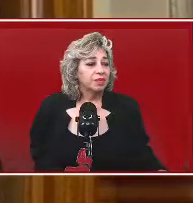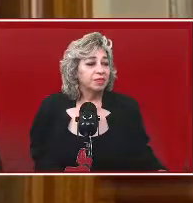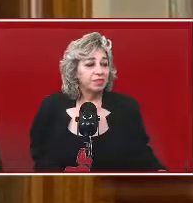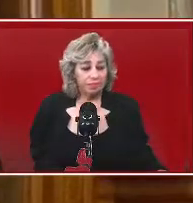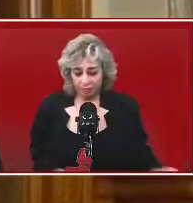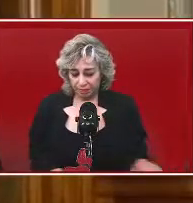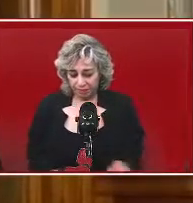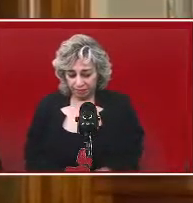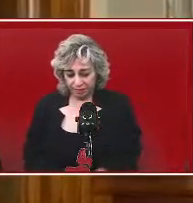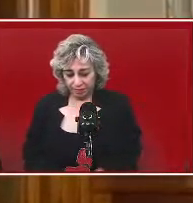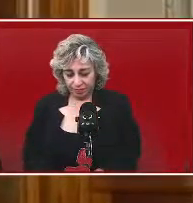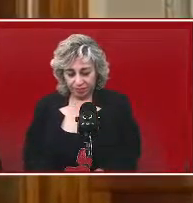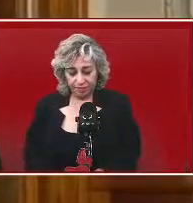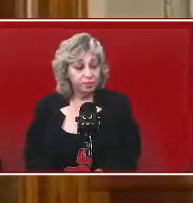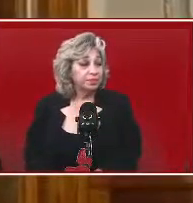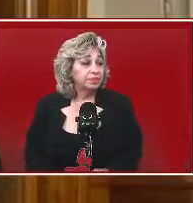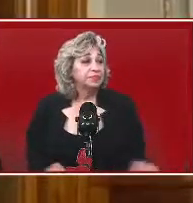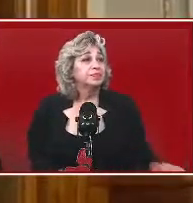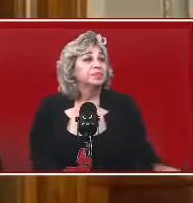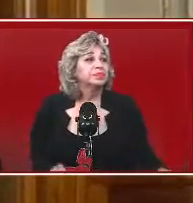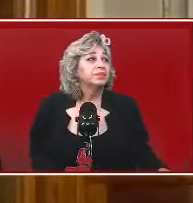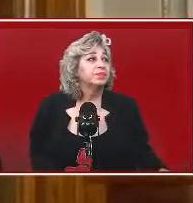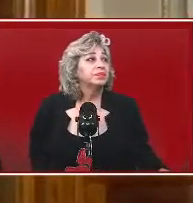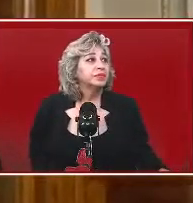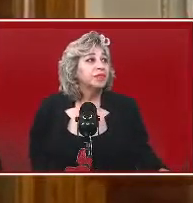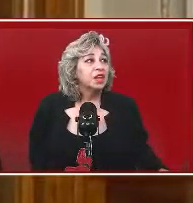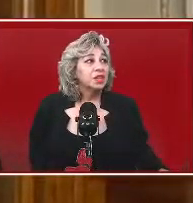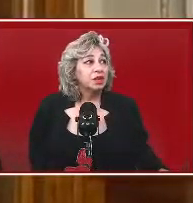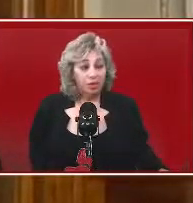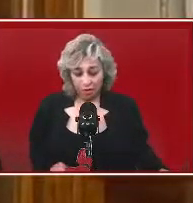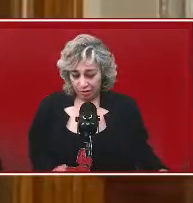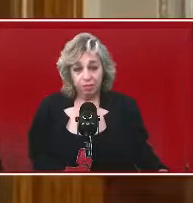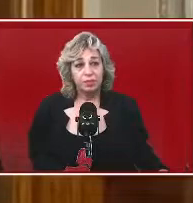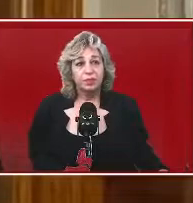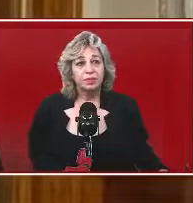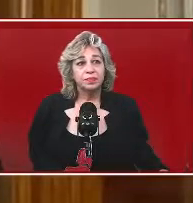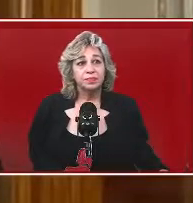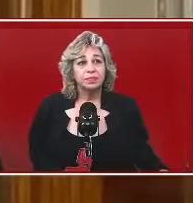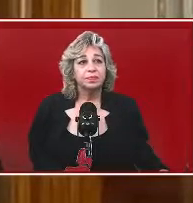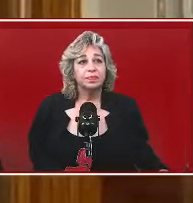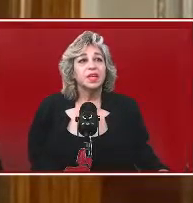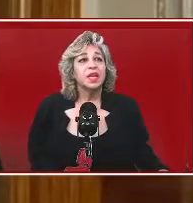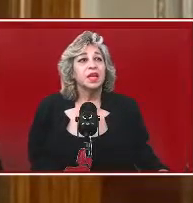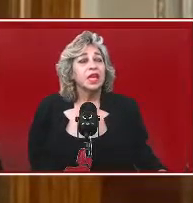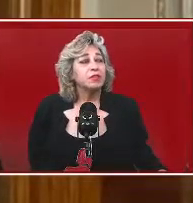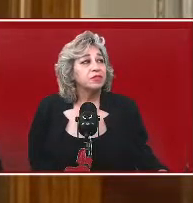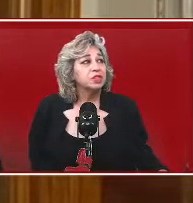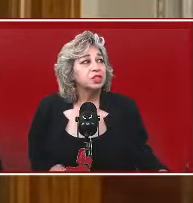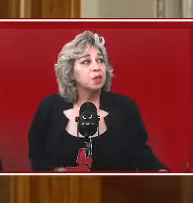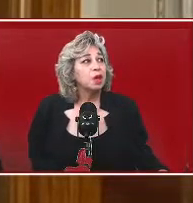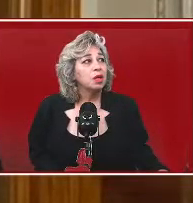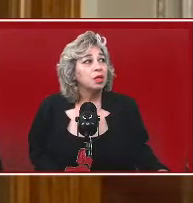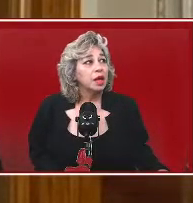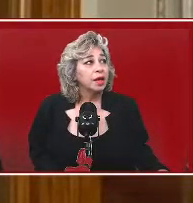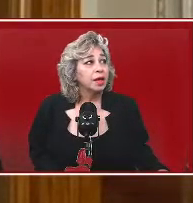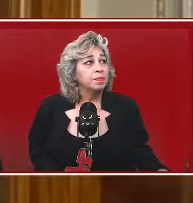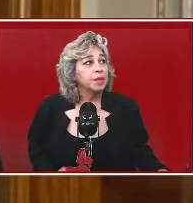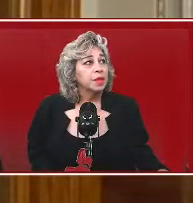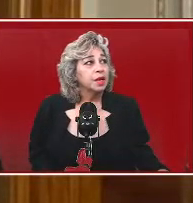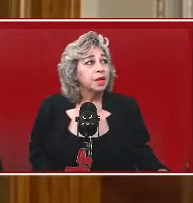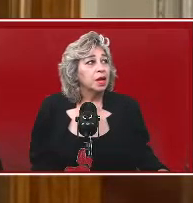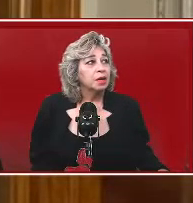familiares y quienes se buscan la vida como pueden. and for small